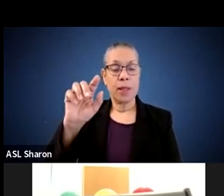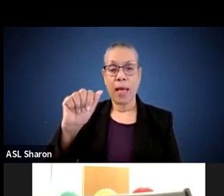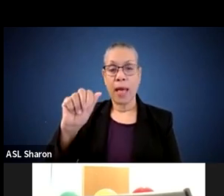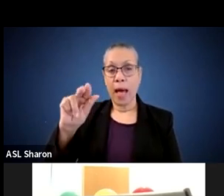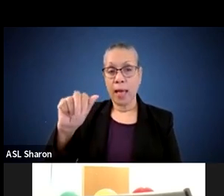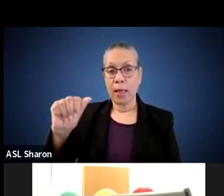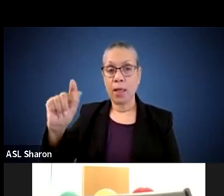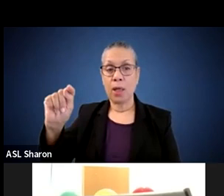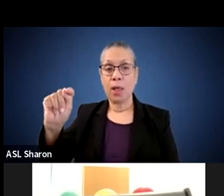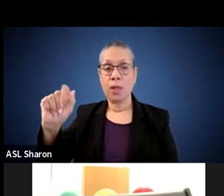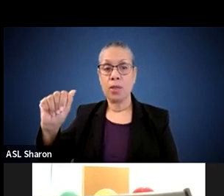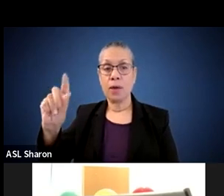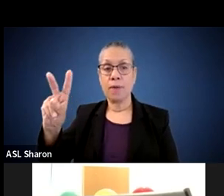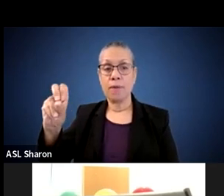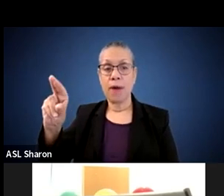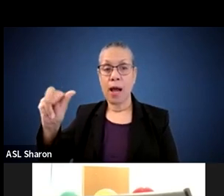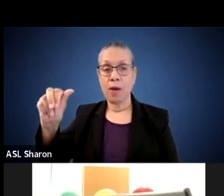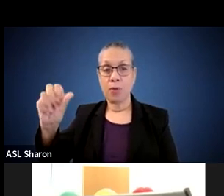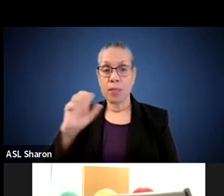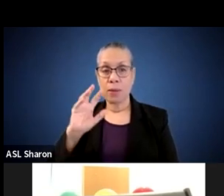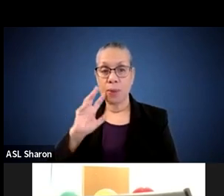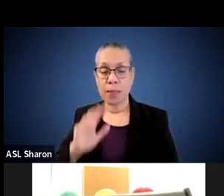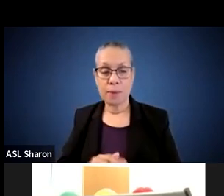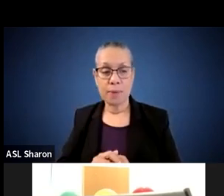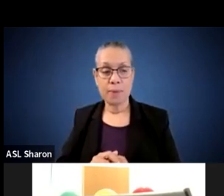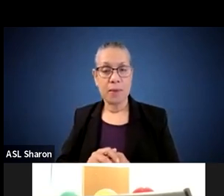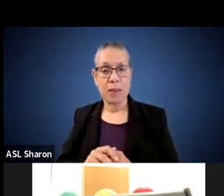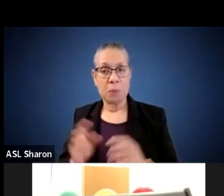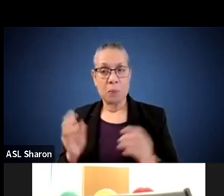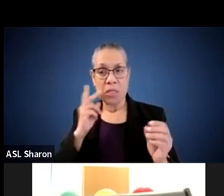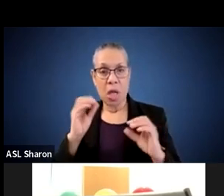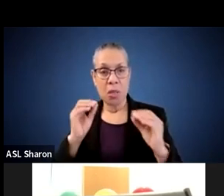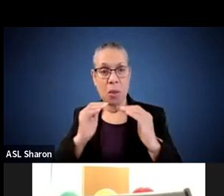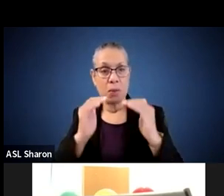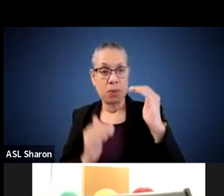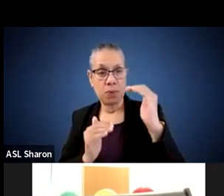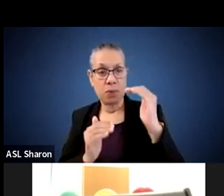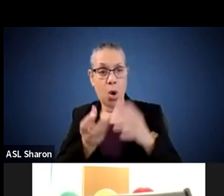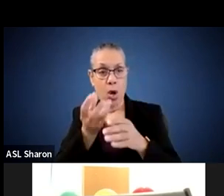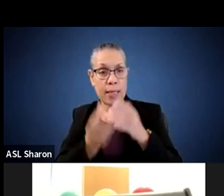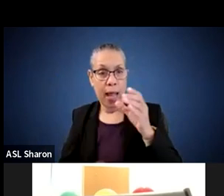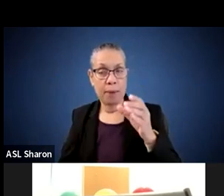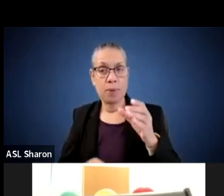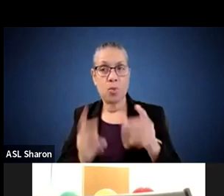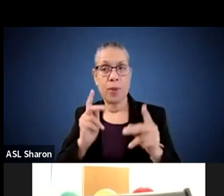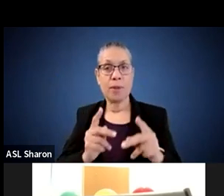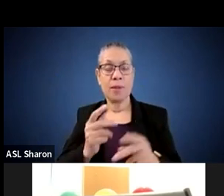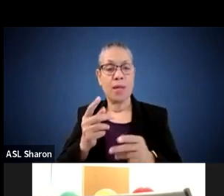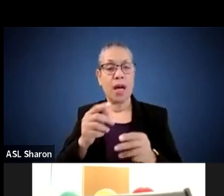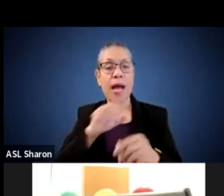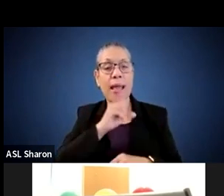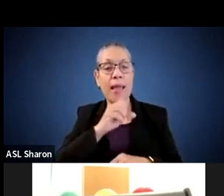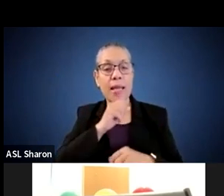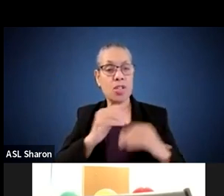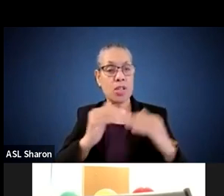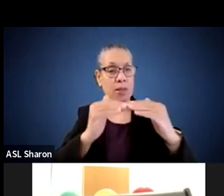any um any any points of age grouping that we're concerned that wouldn't have access to programming and chair